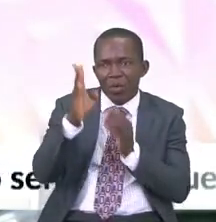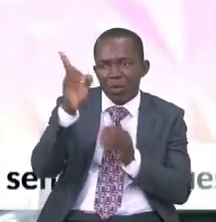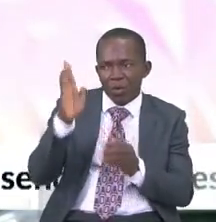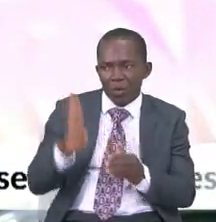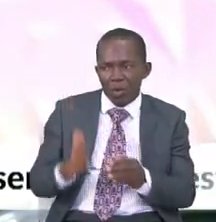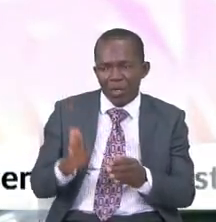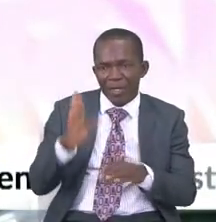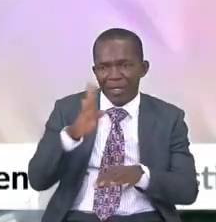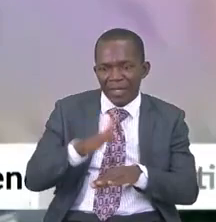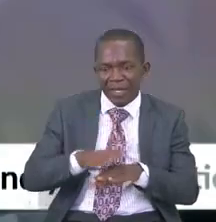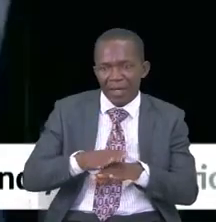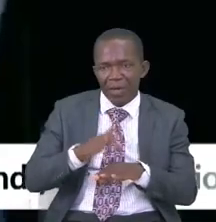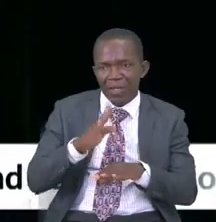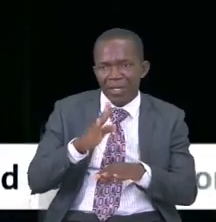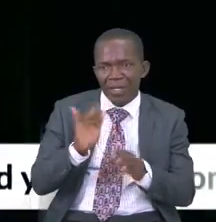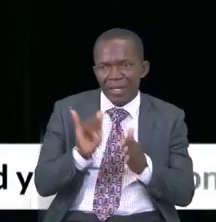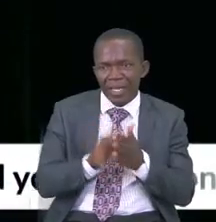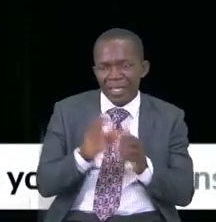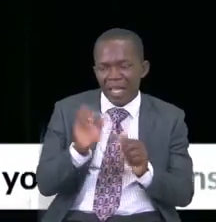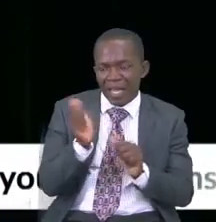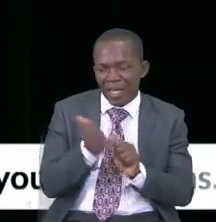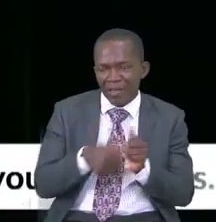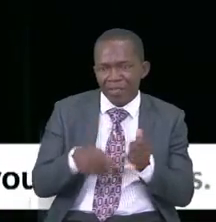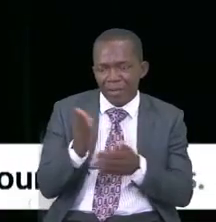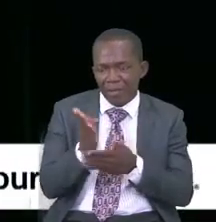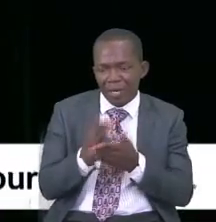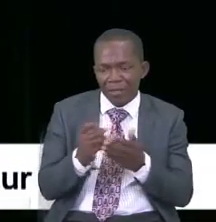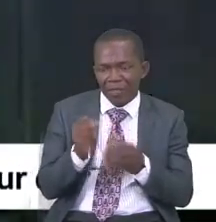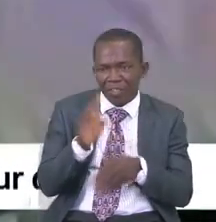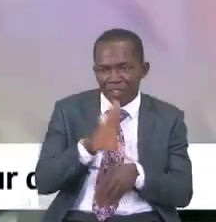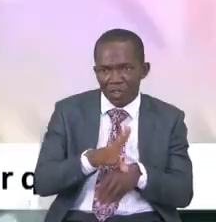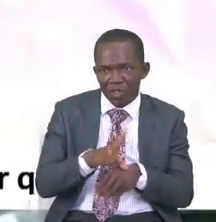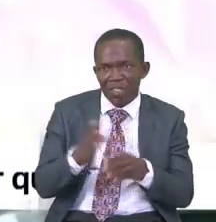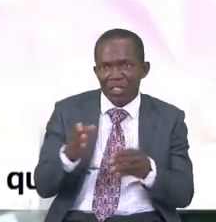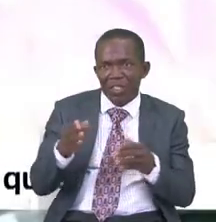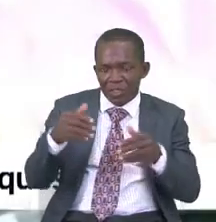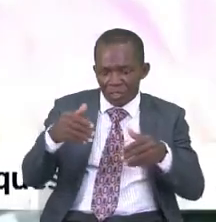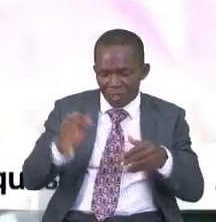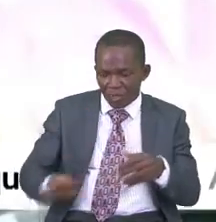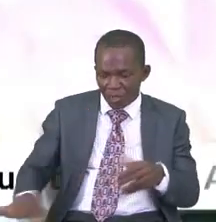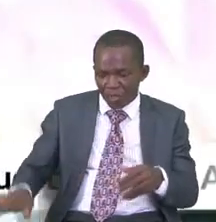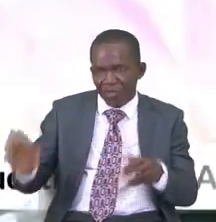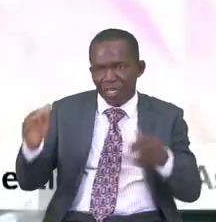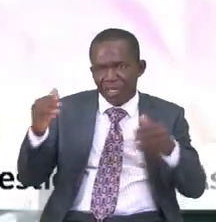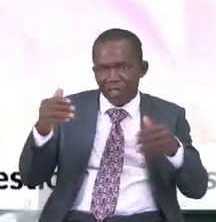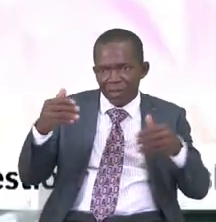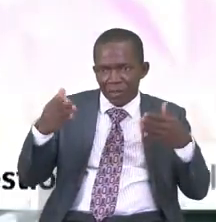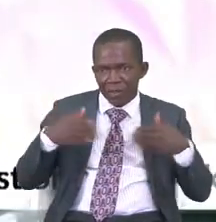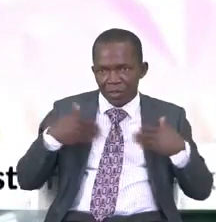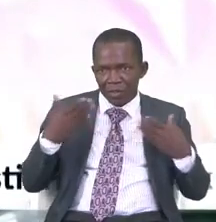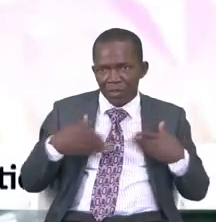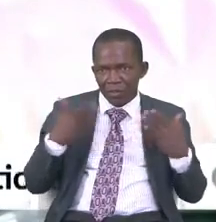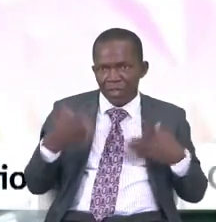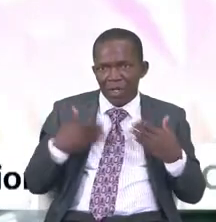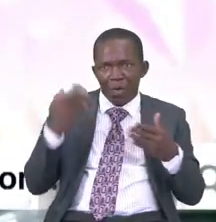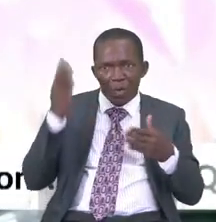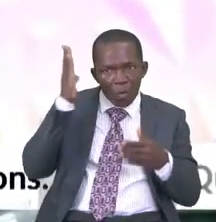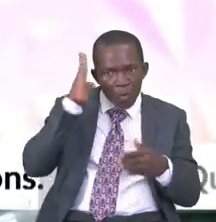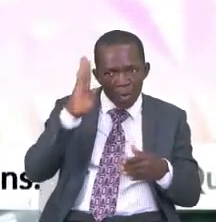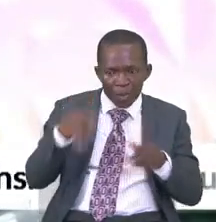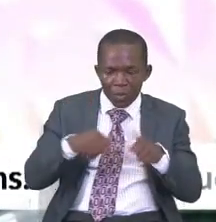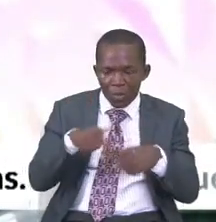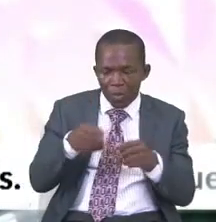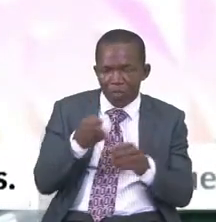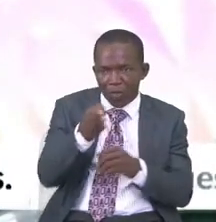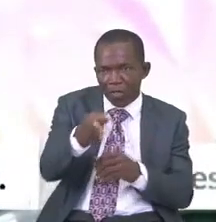anointed children, anointed young adults, anointed youth, as we go forth with the message, my brother,